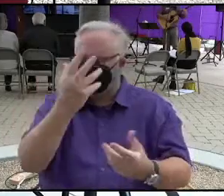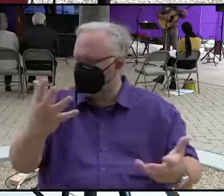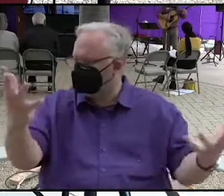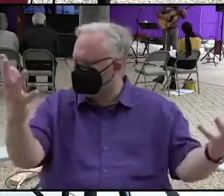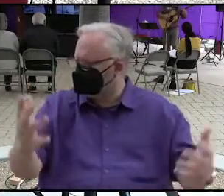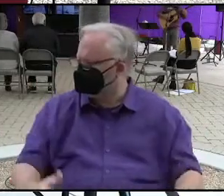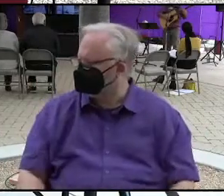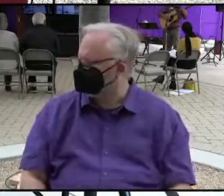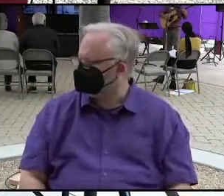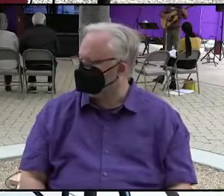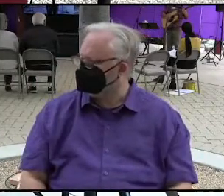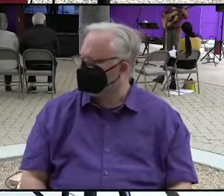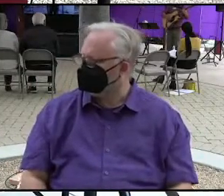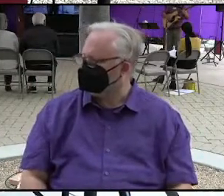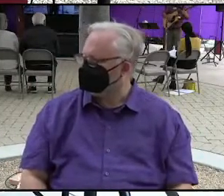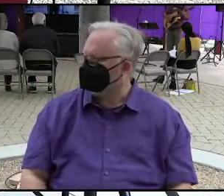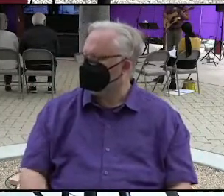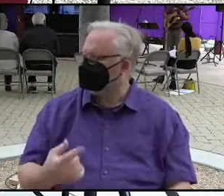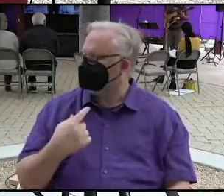tell.